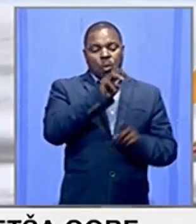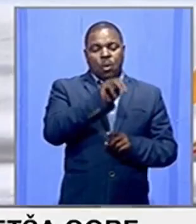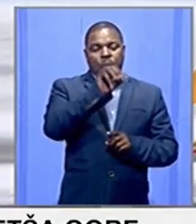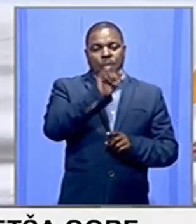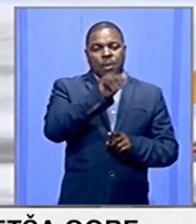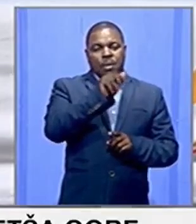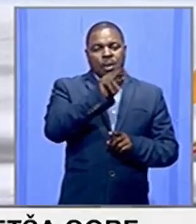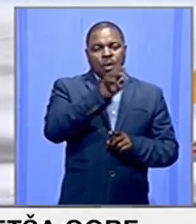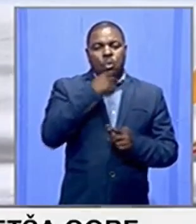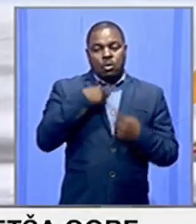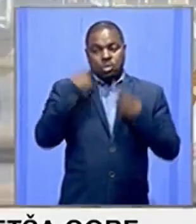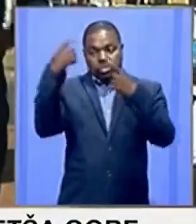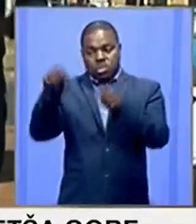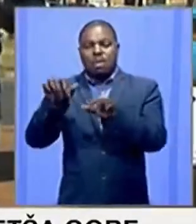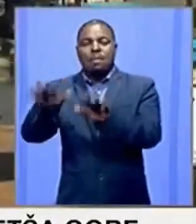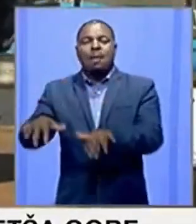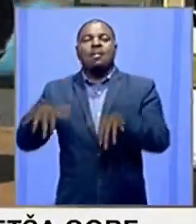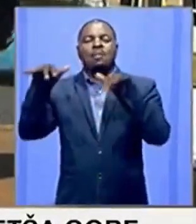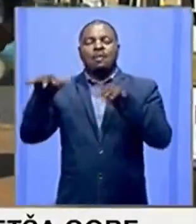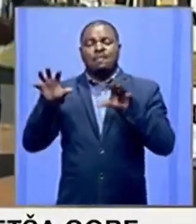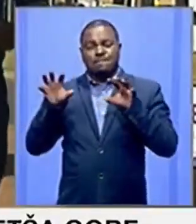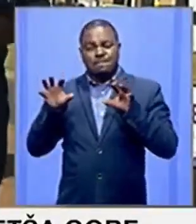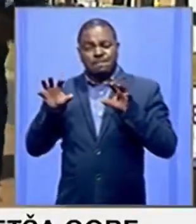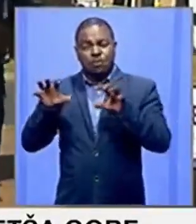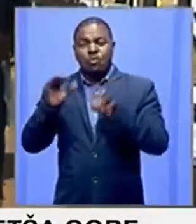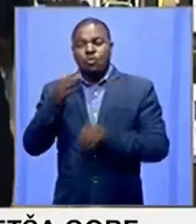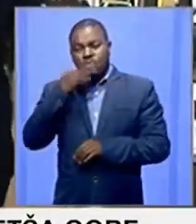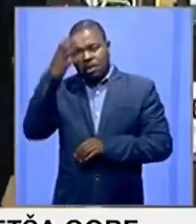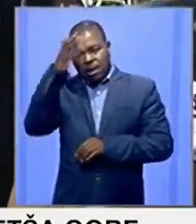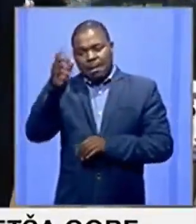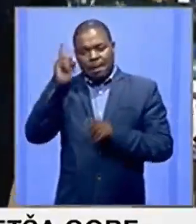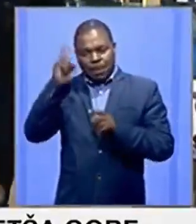la mesaeno parlamenteng go gapeletša mmušo go